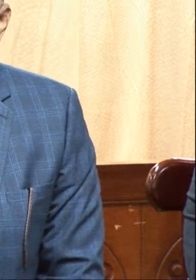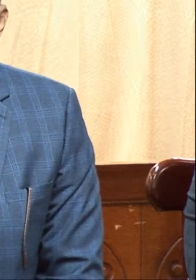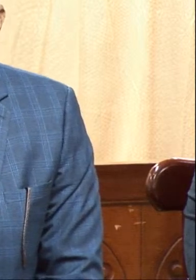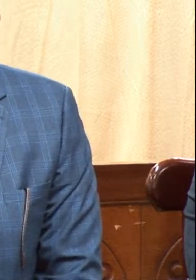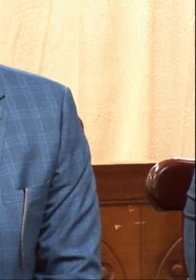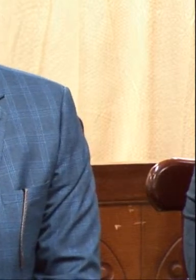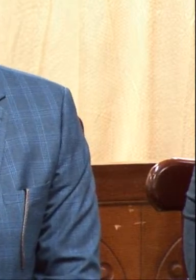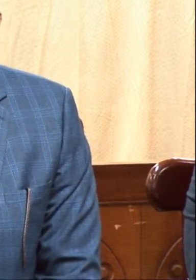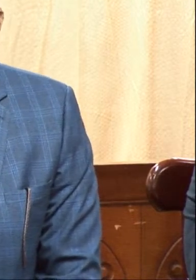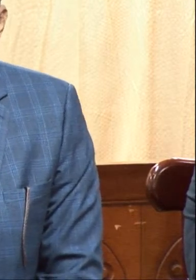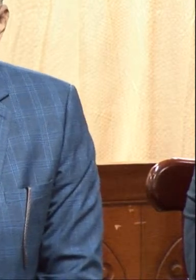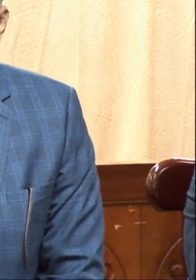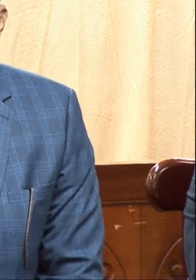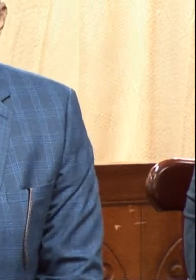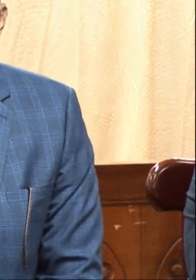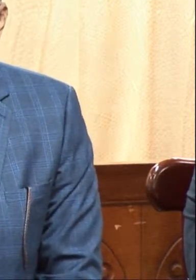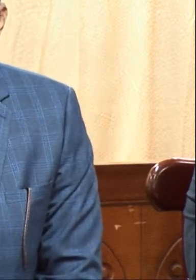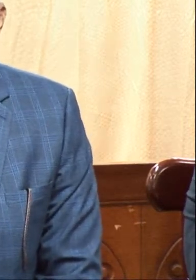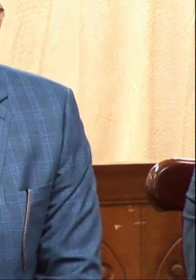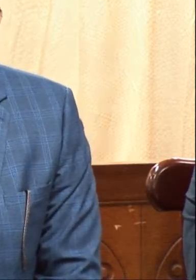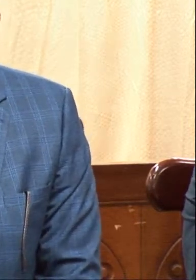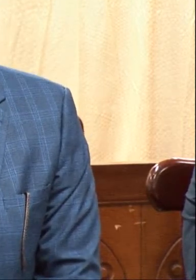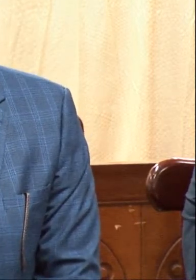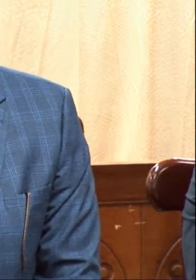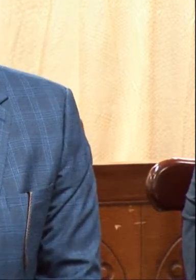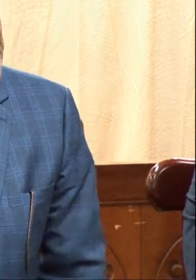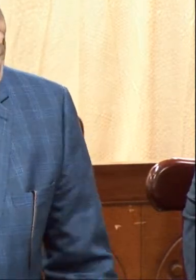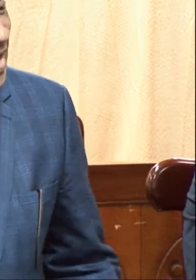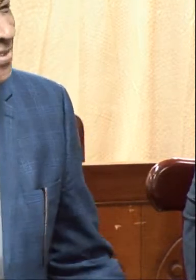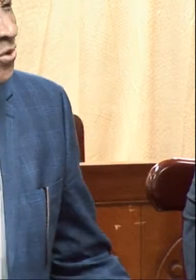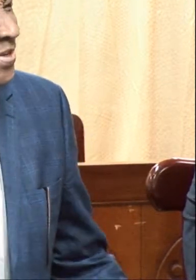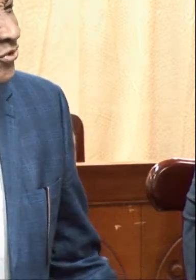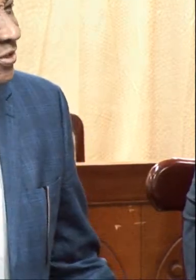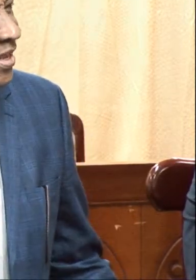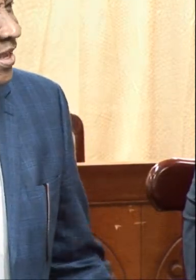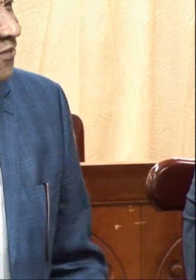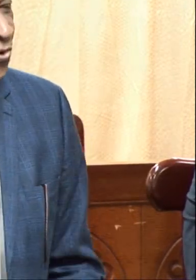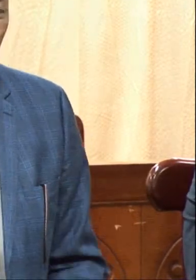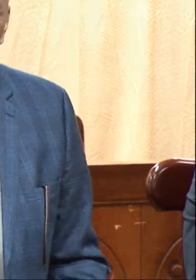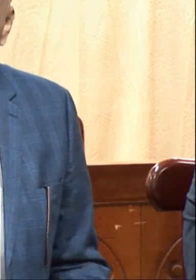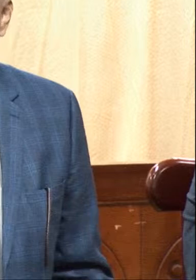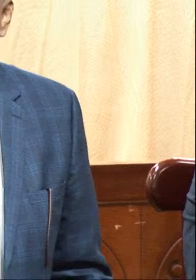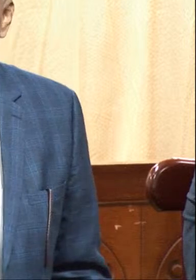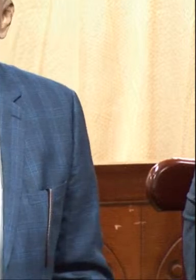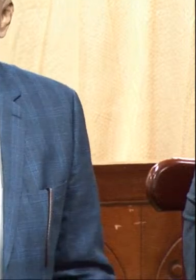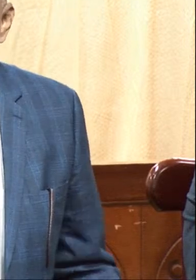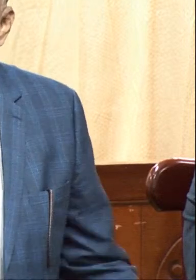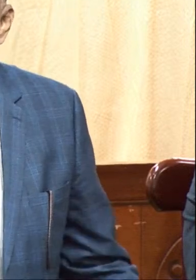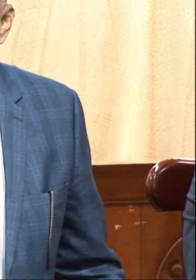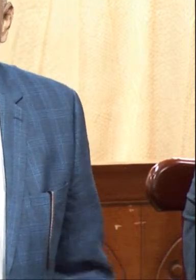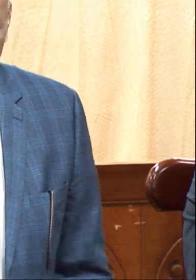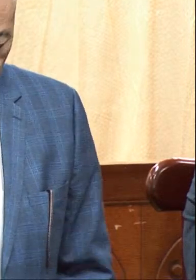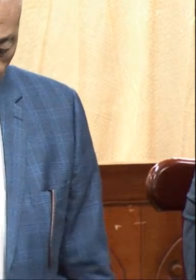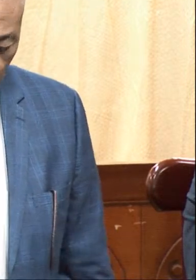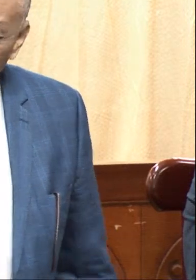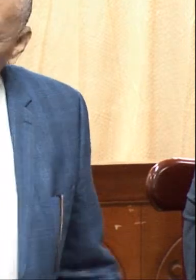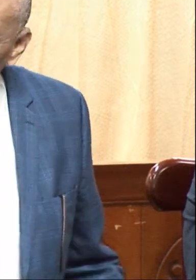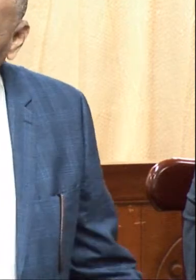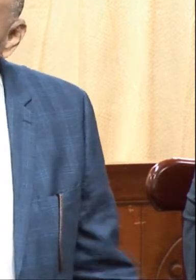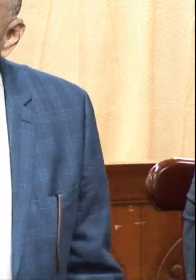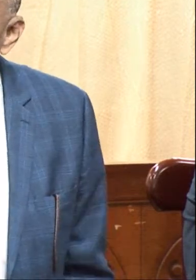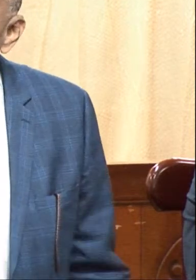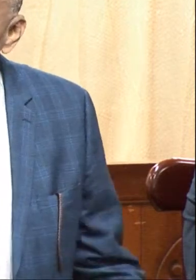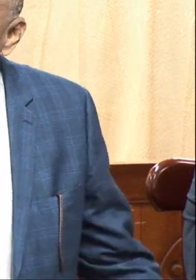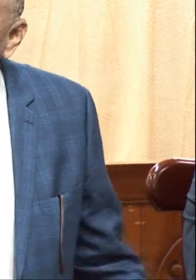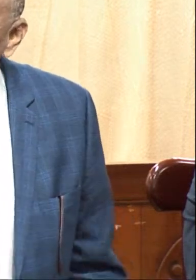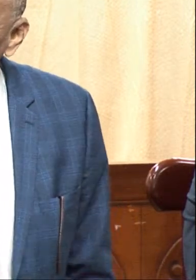not know what is making this a contentious issue. I simply ask a question. If you know the answer, give the answer, rather than talk